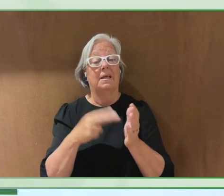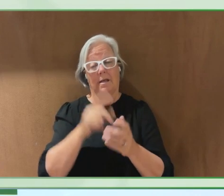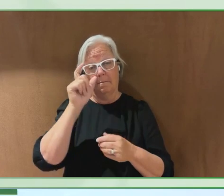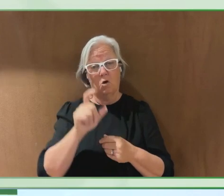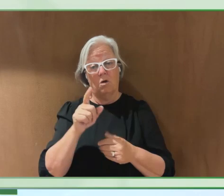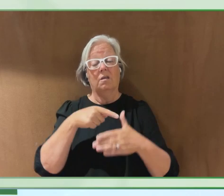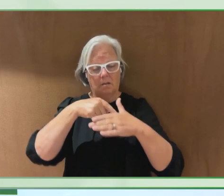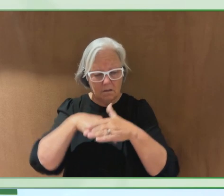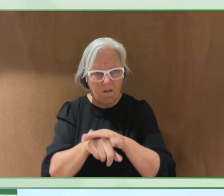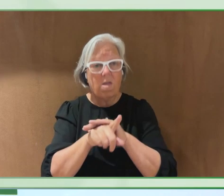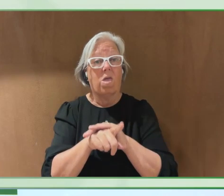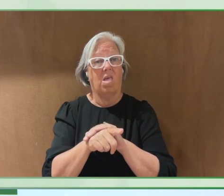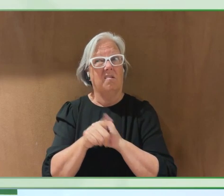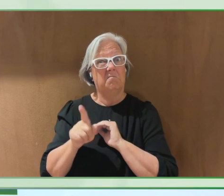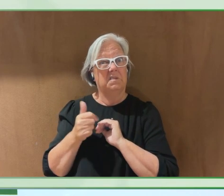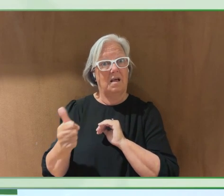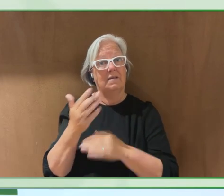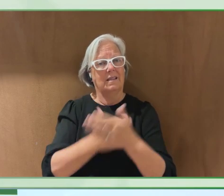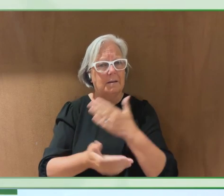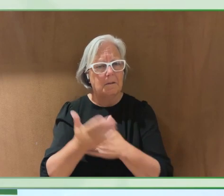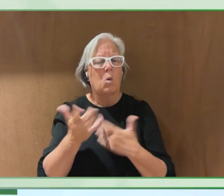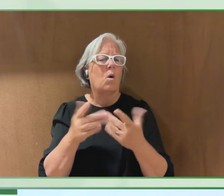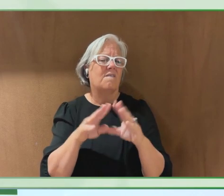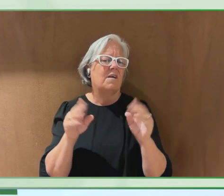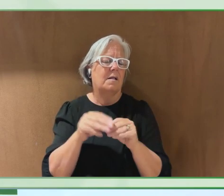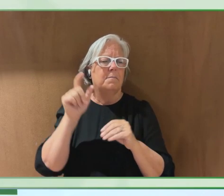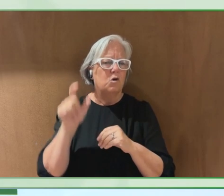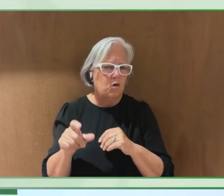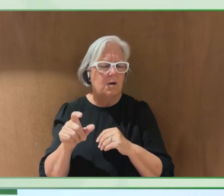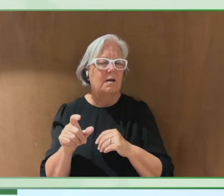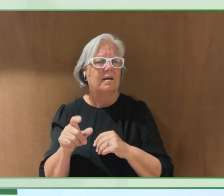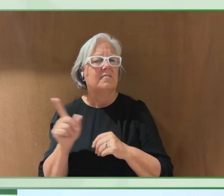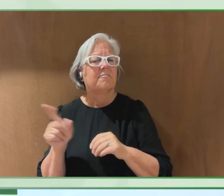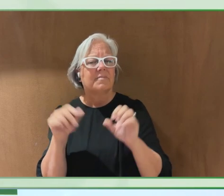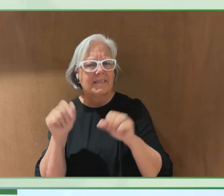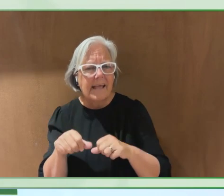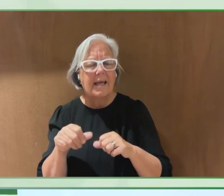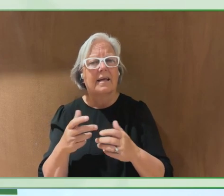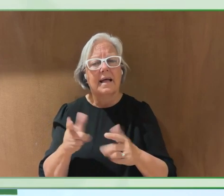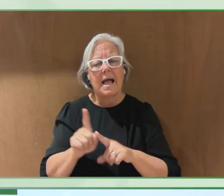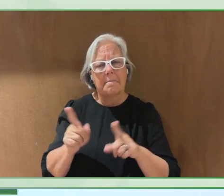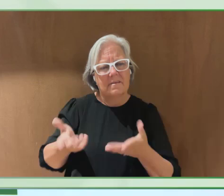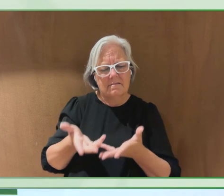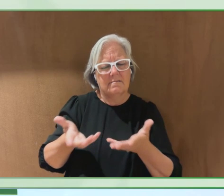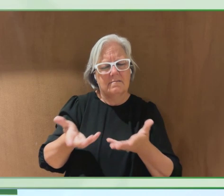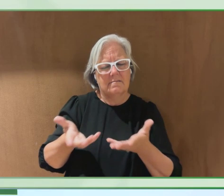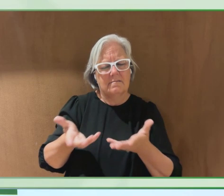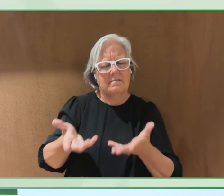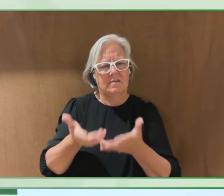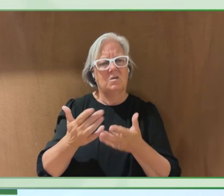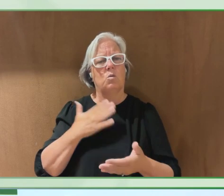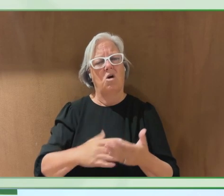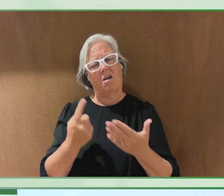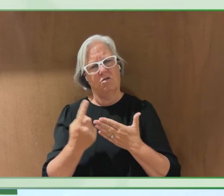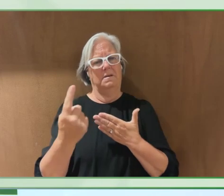or a family member can avail any means of independence. We do it through providing them ID cards. A person